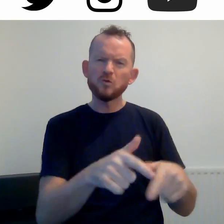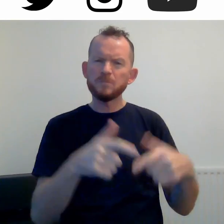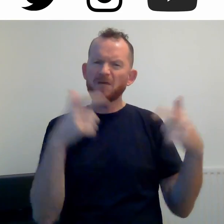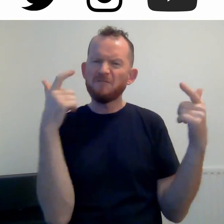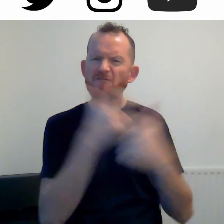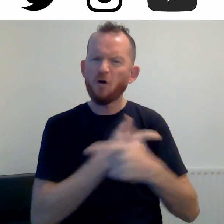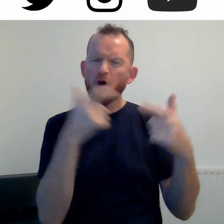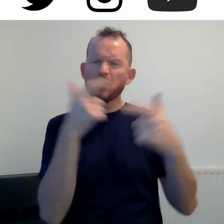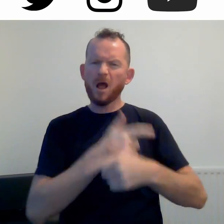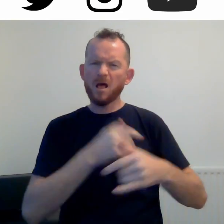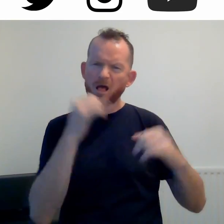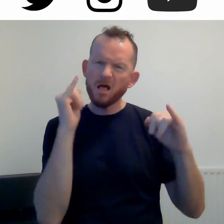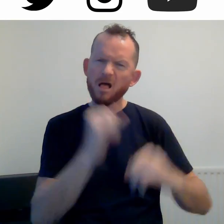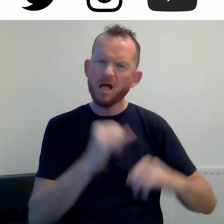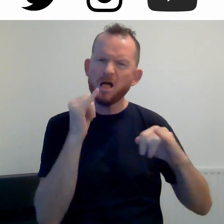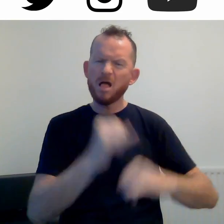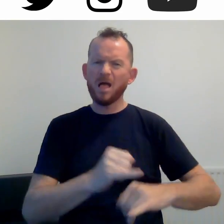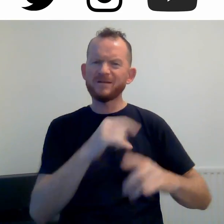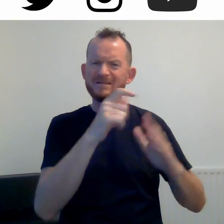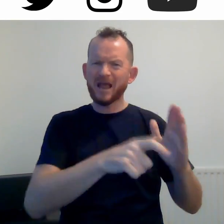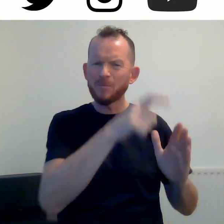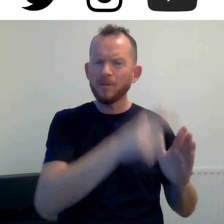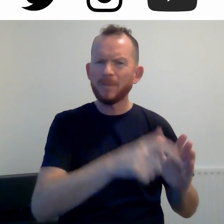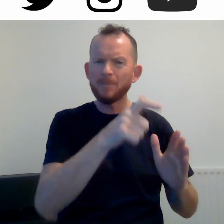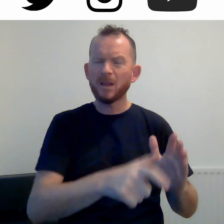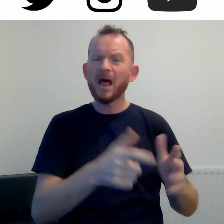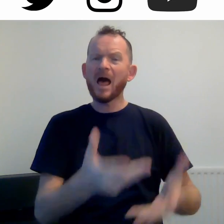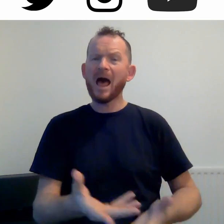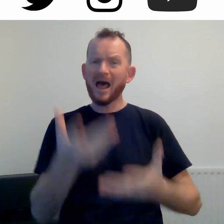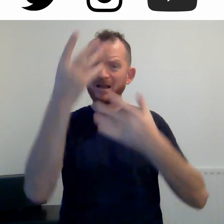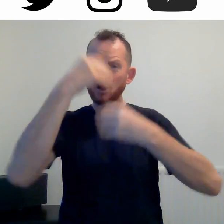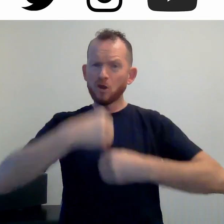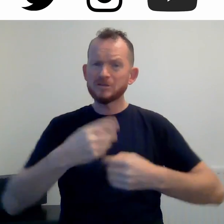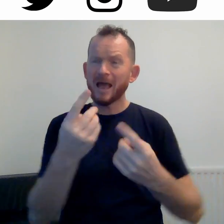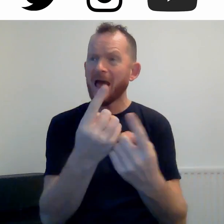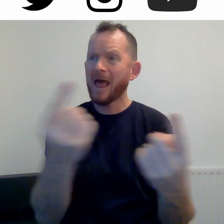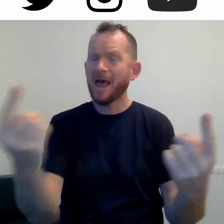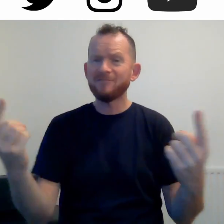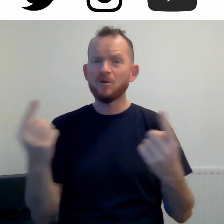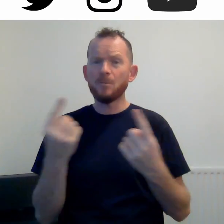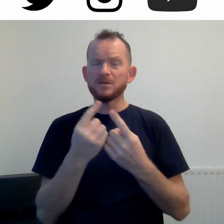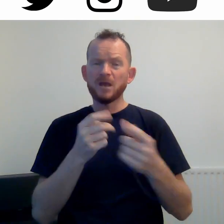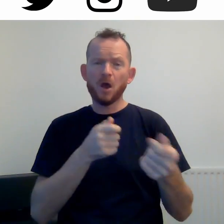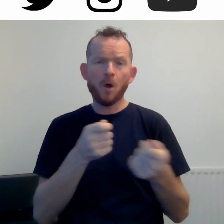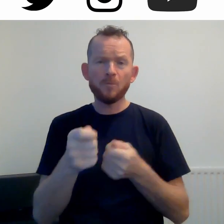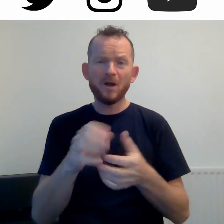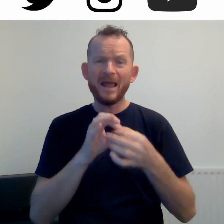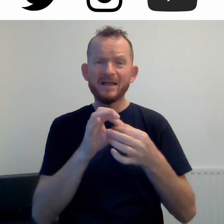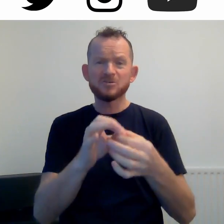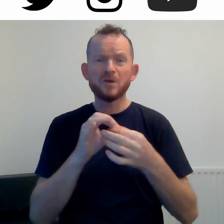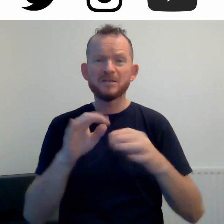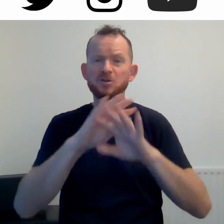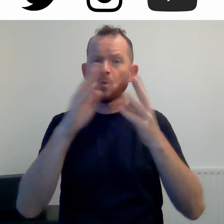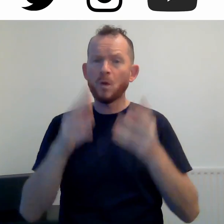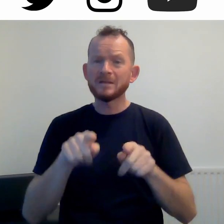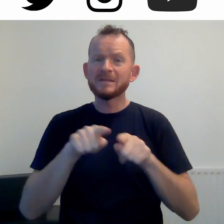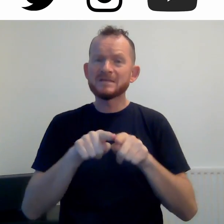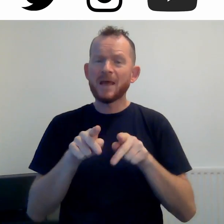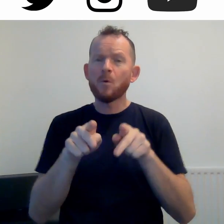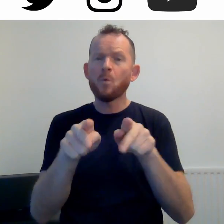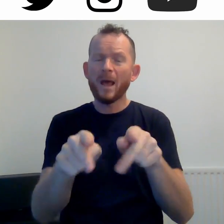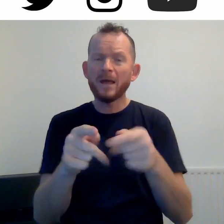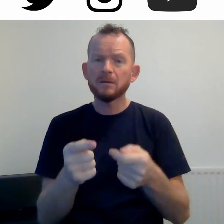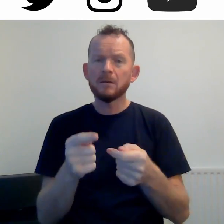accusing, making fun of or becoming hostile, we can take a step back and try to acknowledge that not everybody will operate and interact with the world in the same